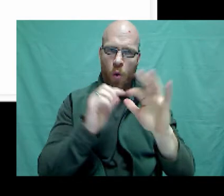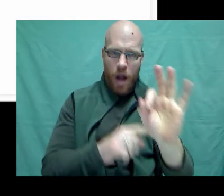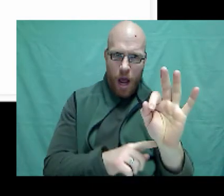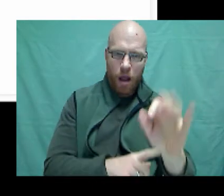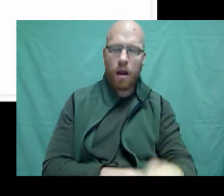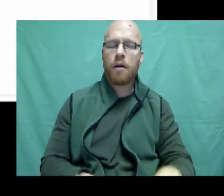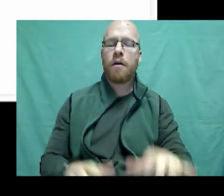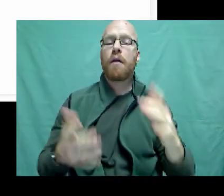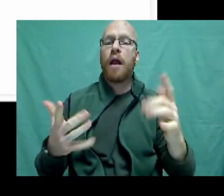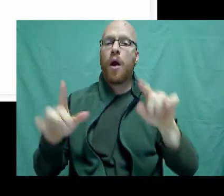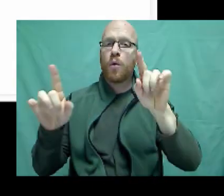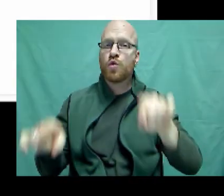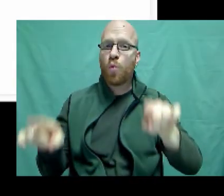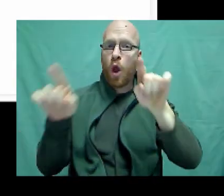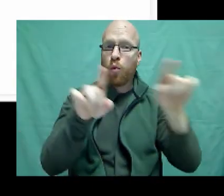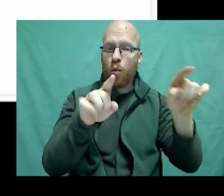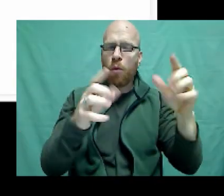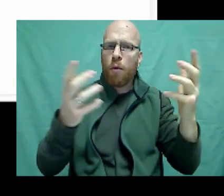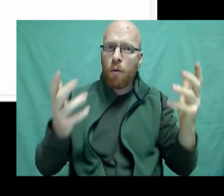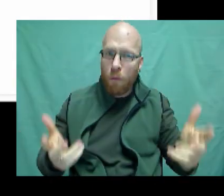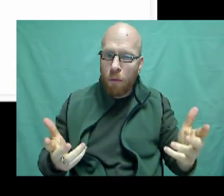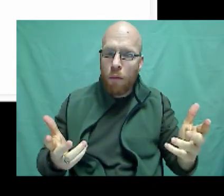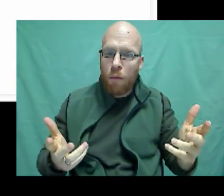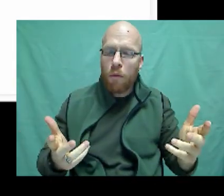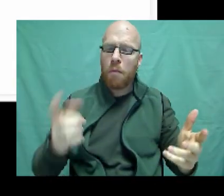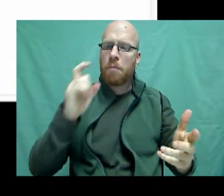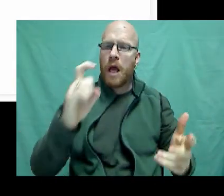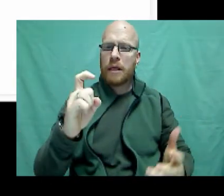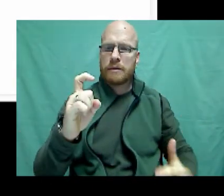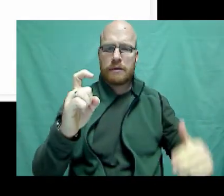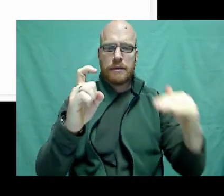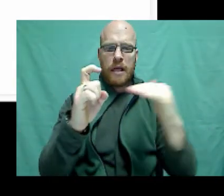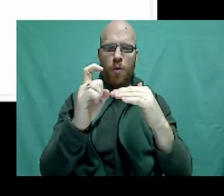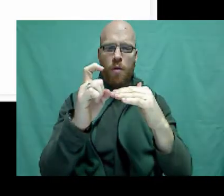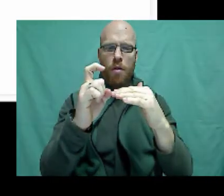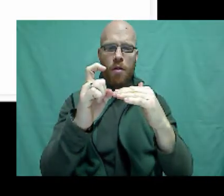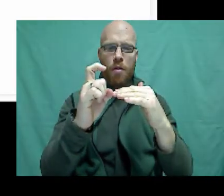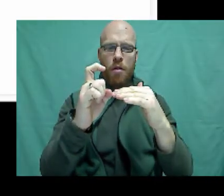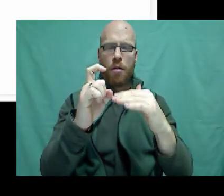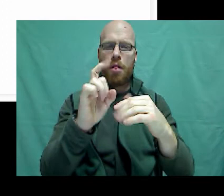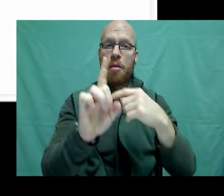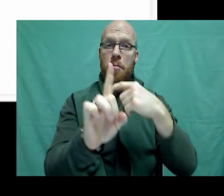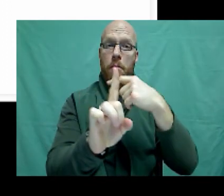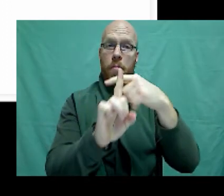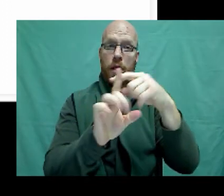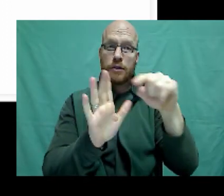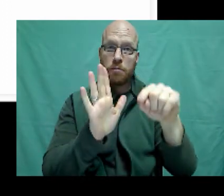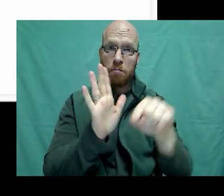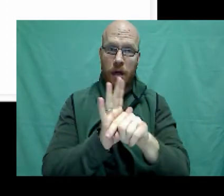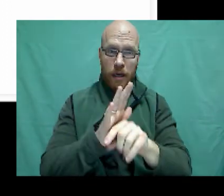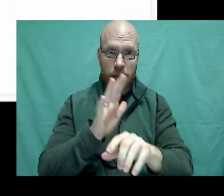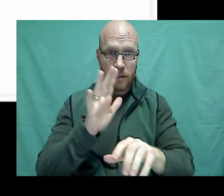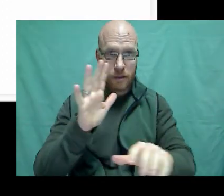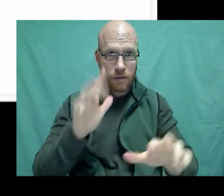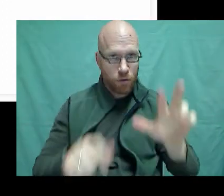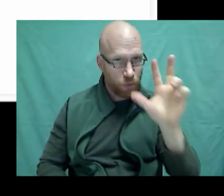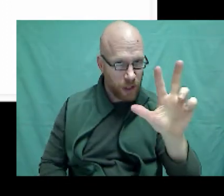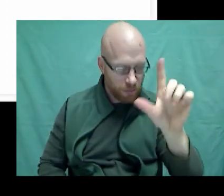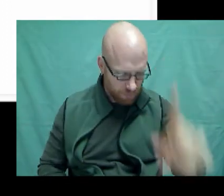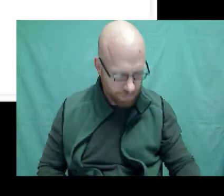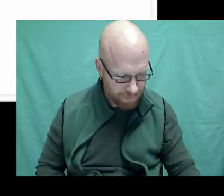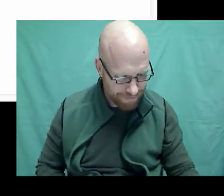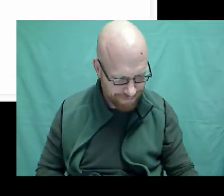by itself. Now I'm going to take the square root of both sides. It would be x equals plus